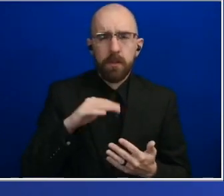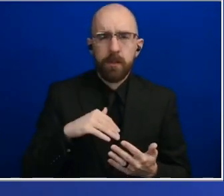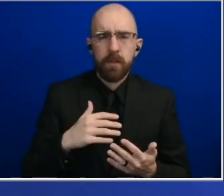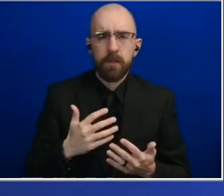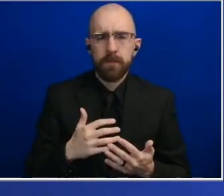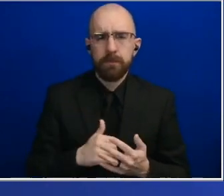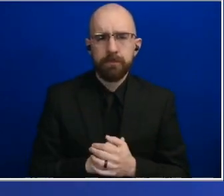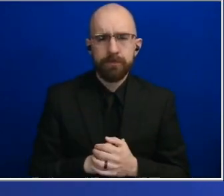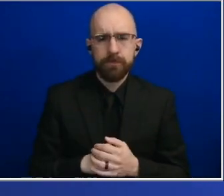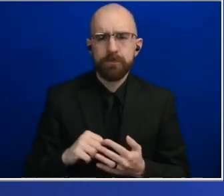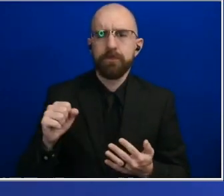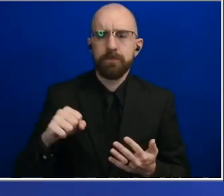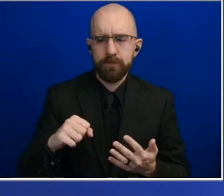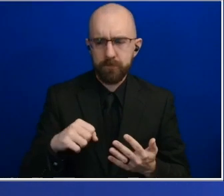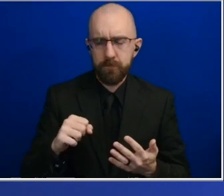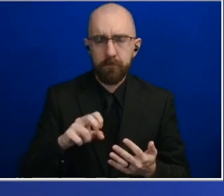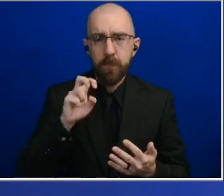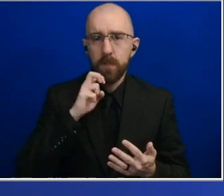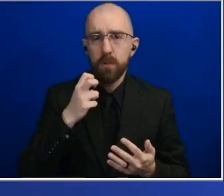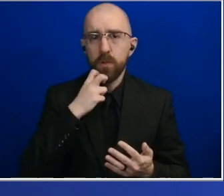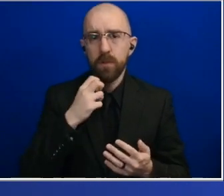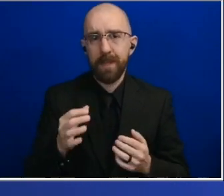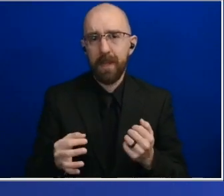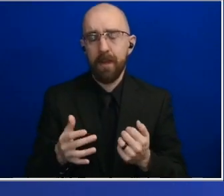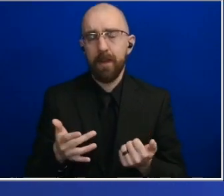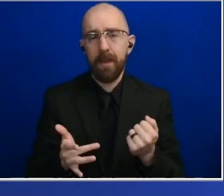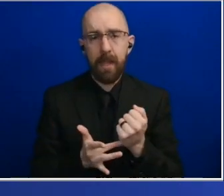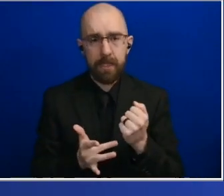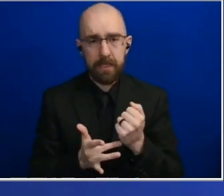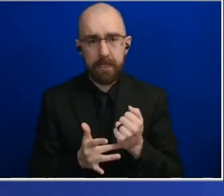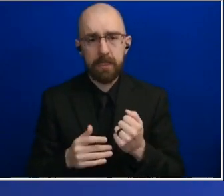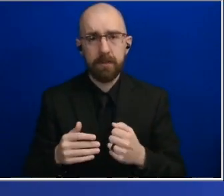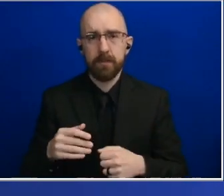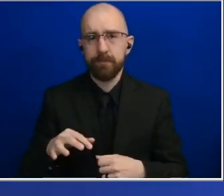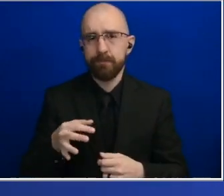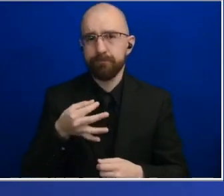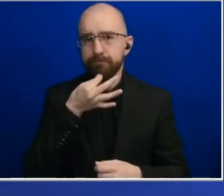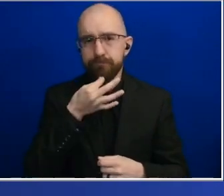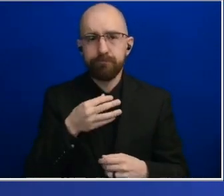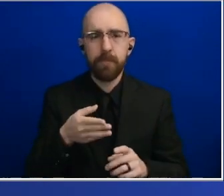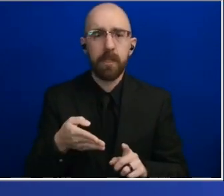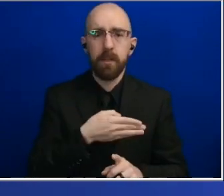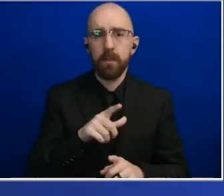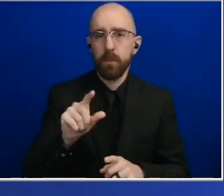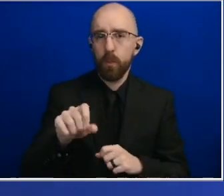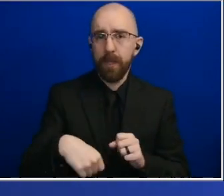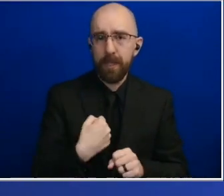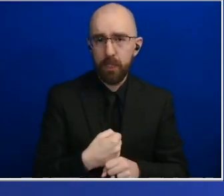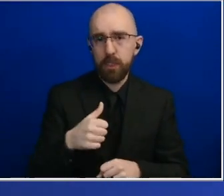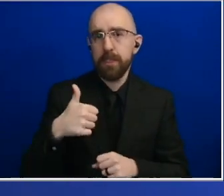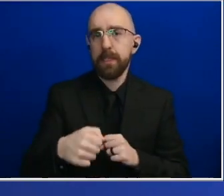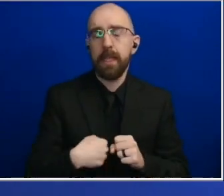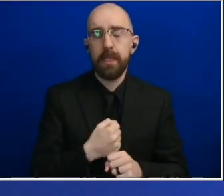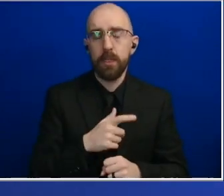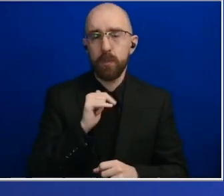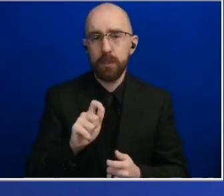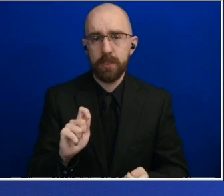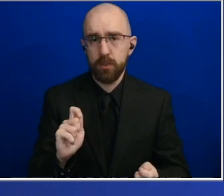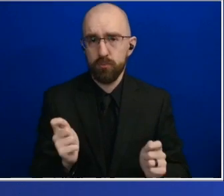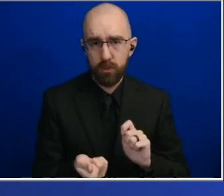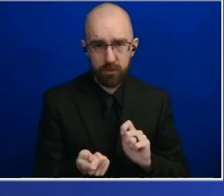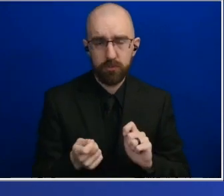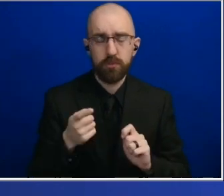yes, the nerve techniques, particularly in the past 20 years, and particularly in the last 10 years, have really changed as it went